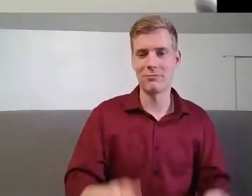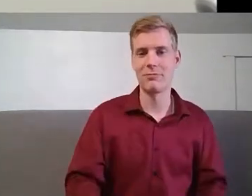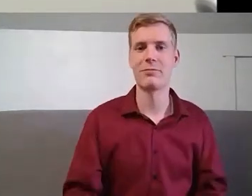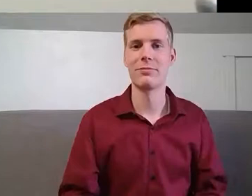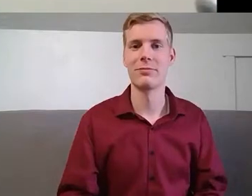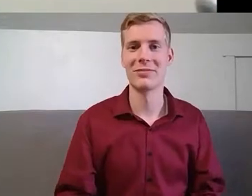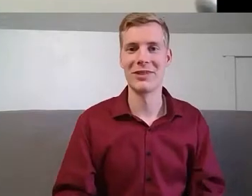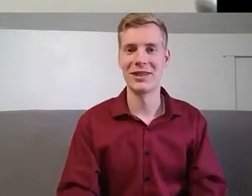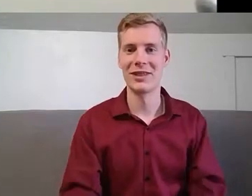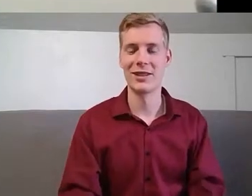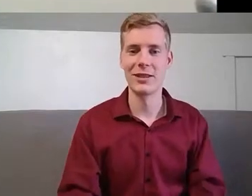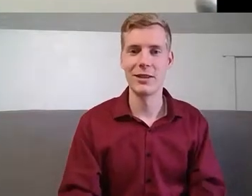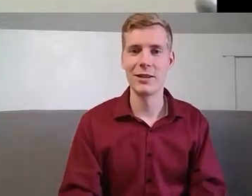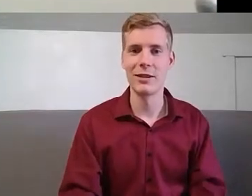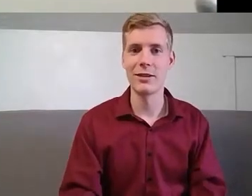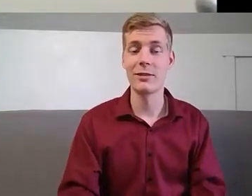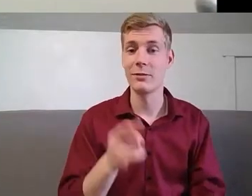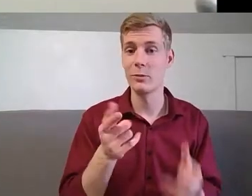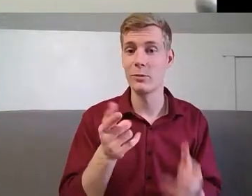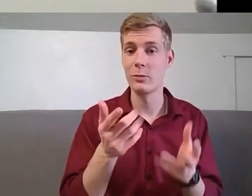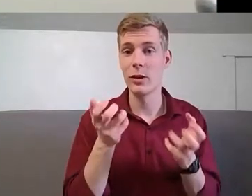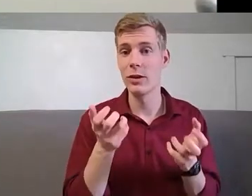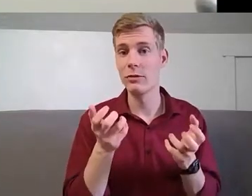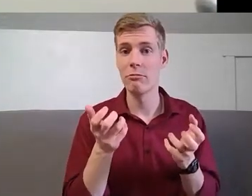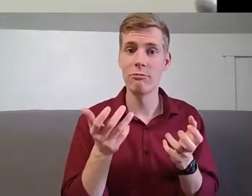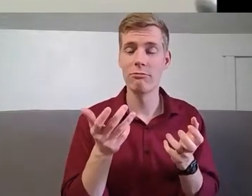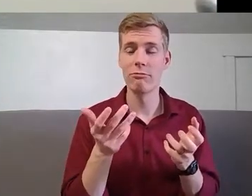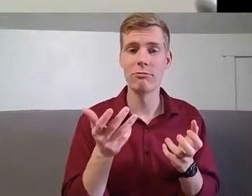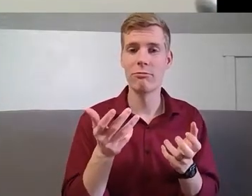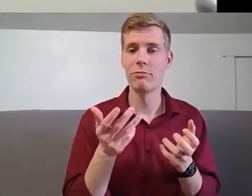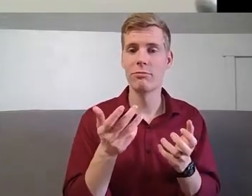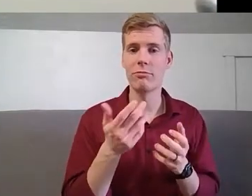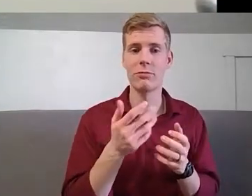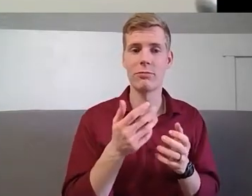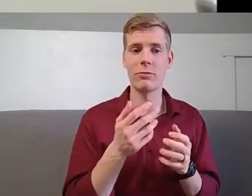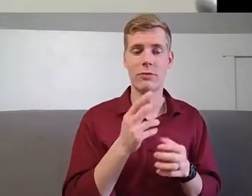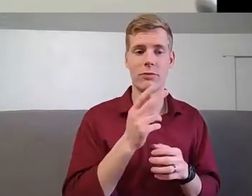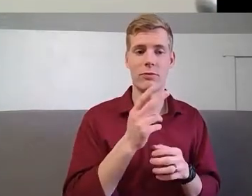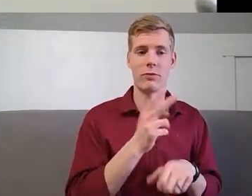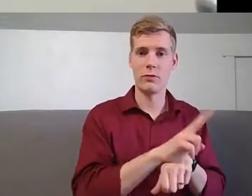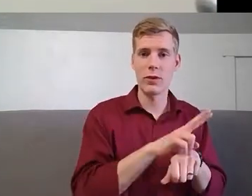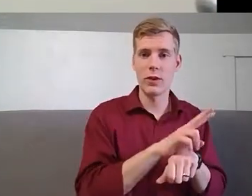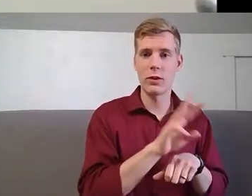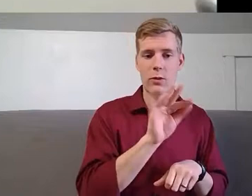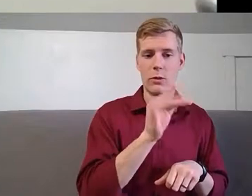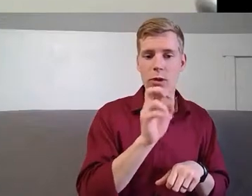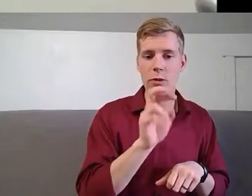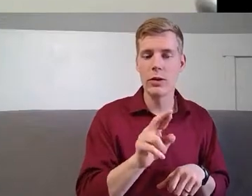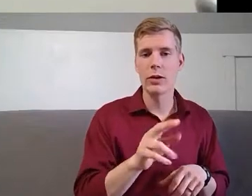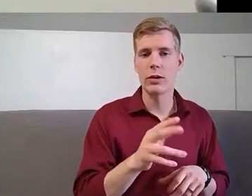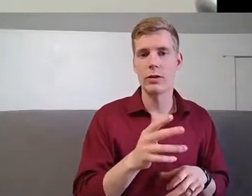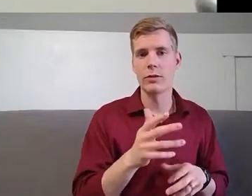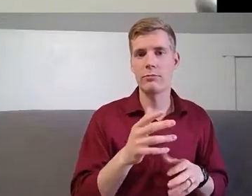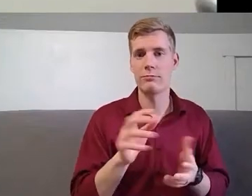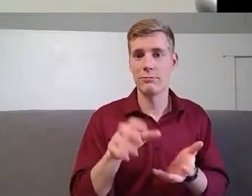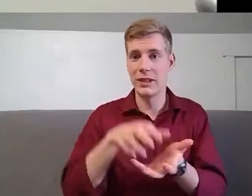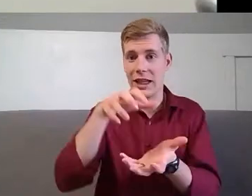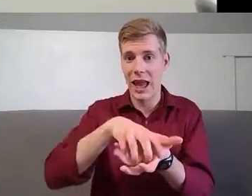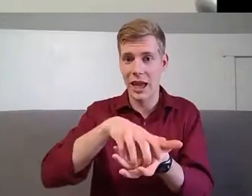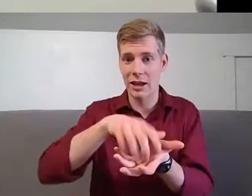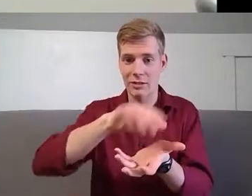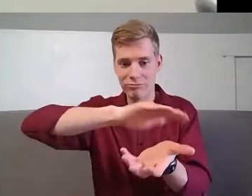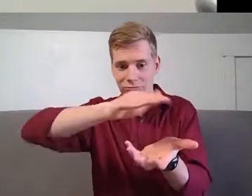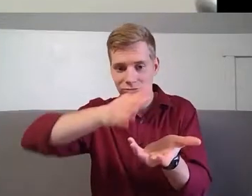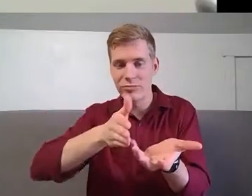It can go, if you want to make, we do it on vanilla wafers. We do it on top of cake.